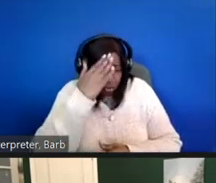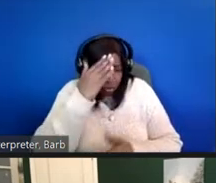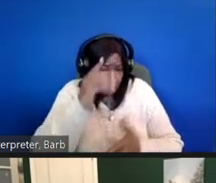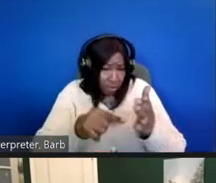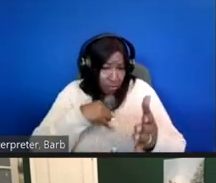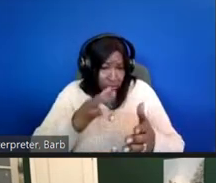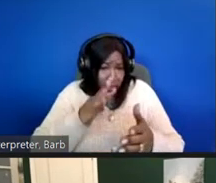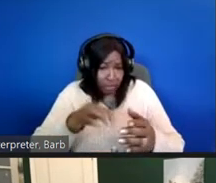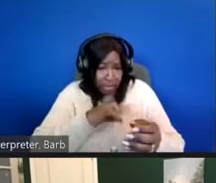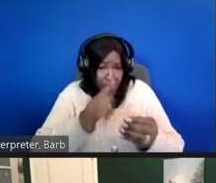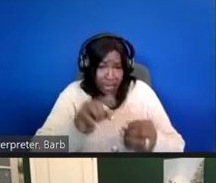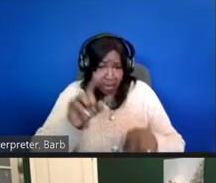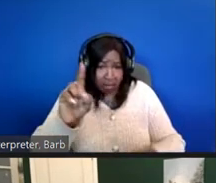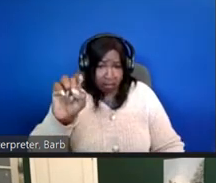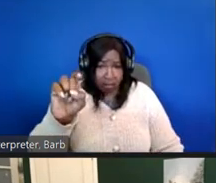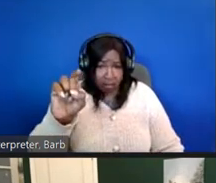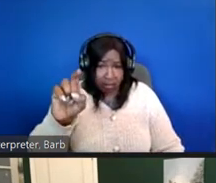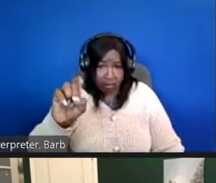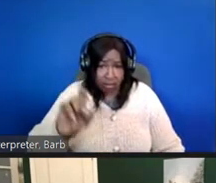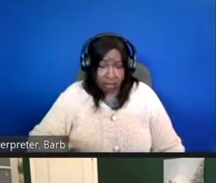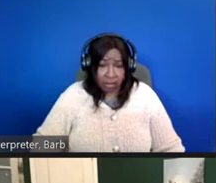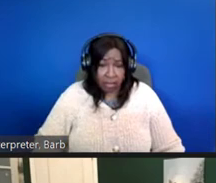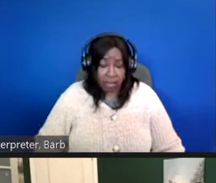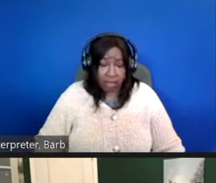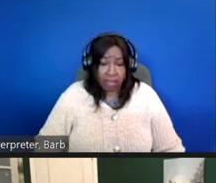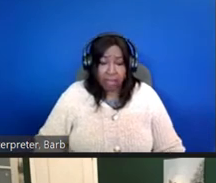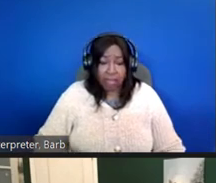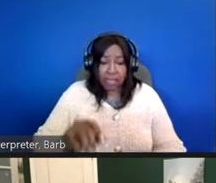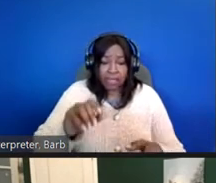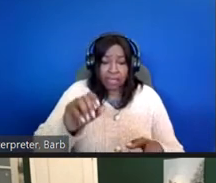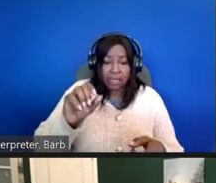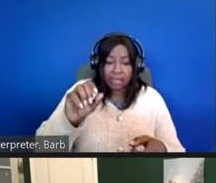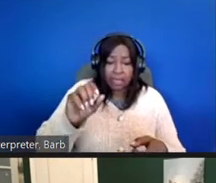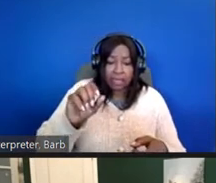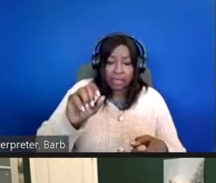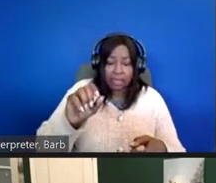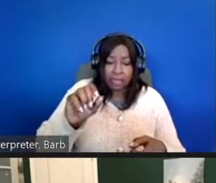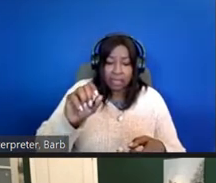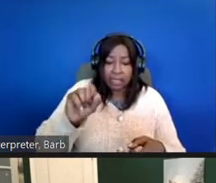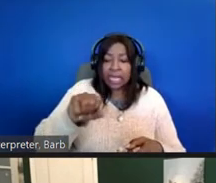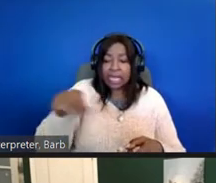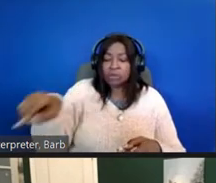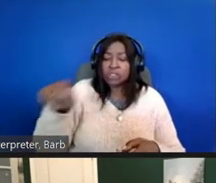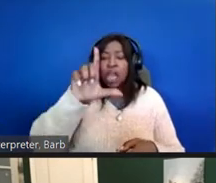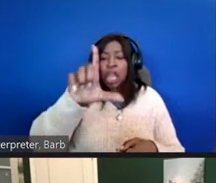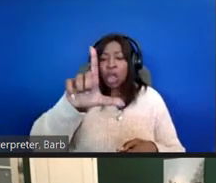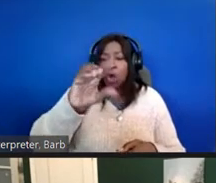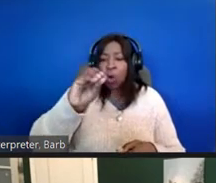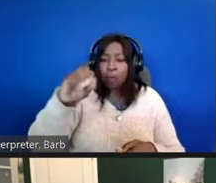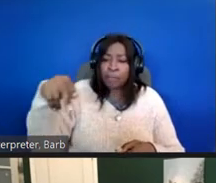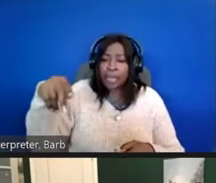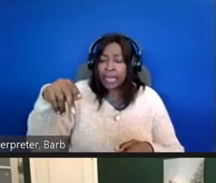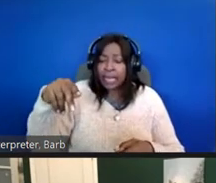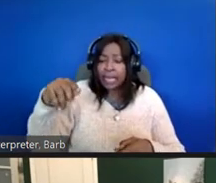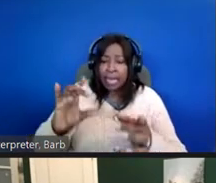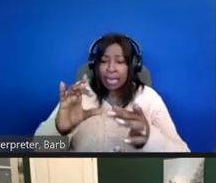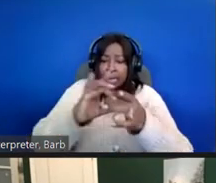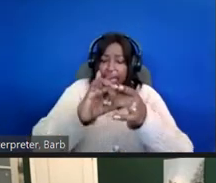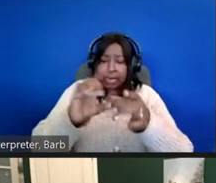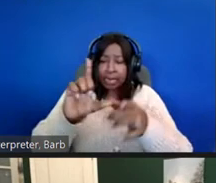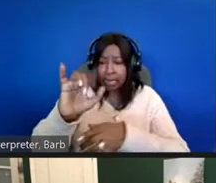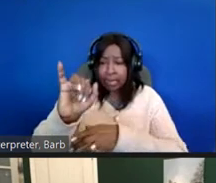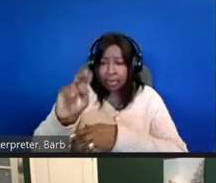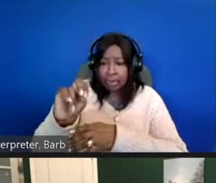Yeah, I'll just say that it was the Loop Link Yes. Maureen, that's yes. Okay. So yes.